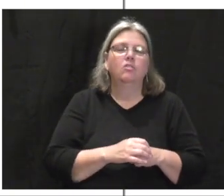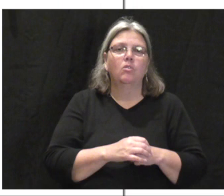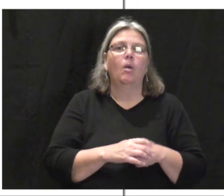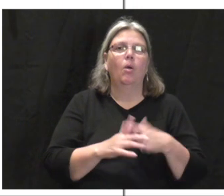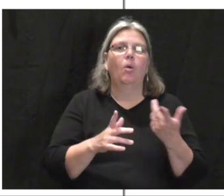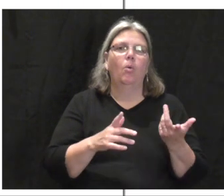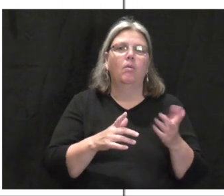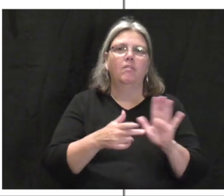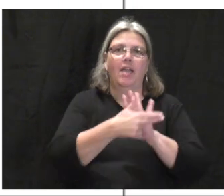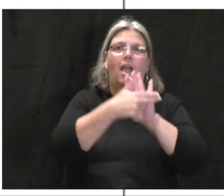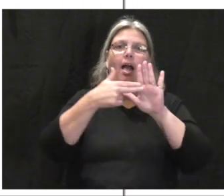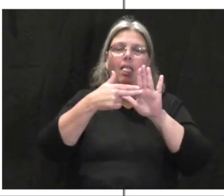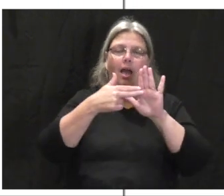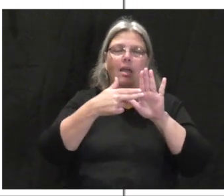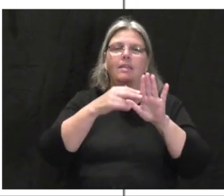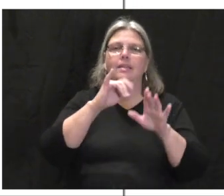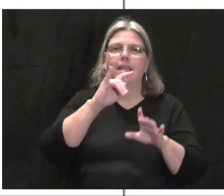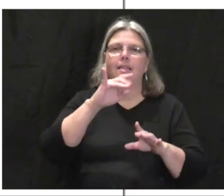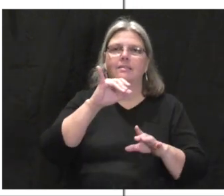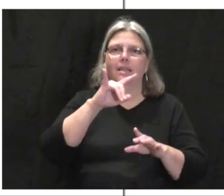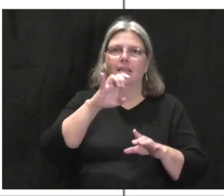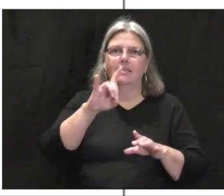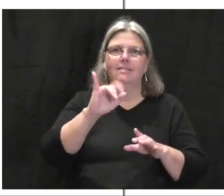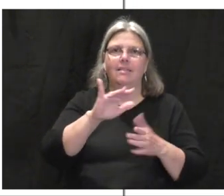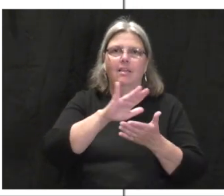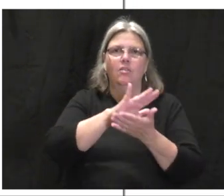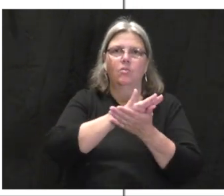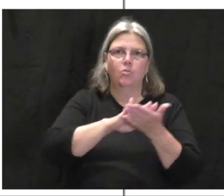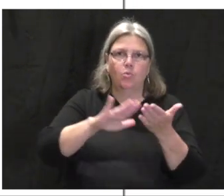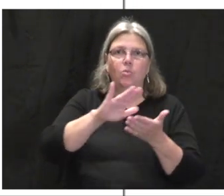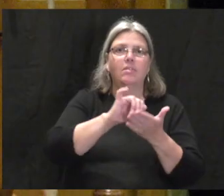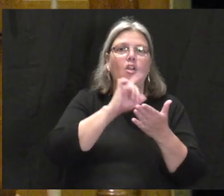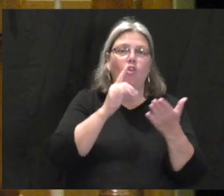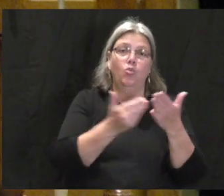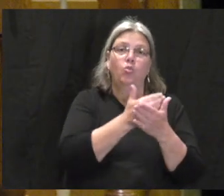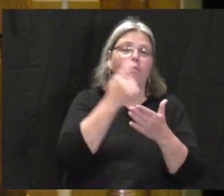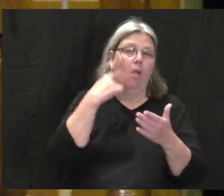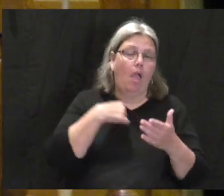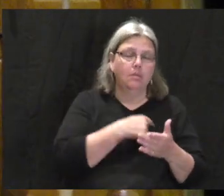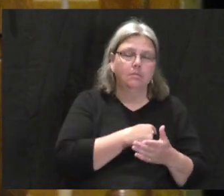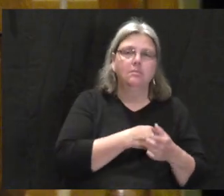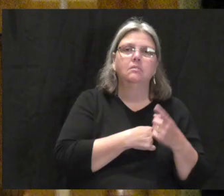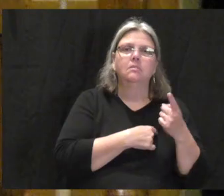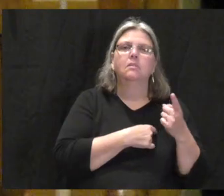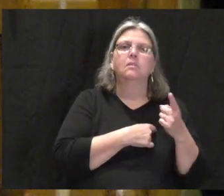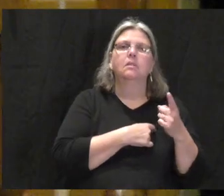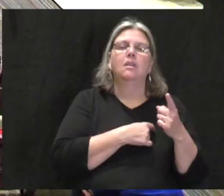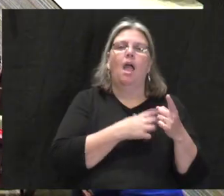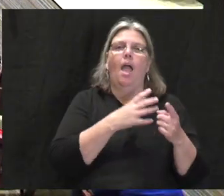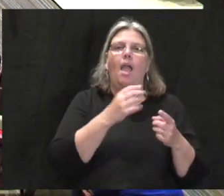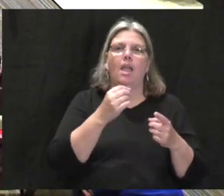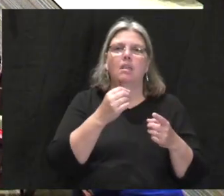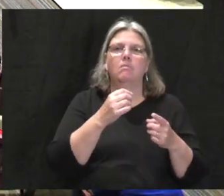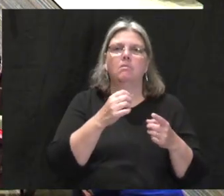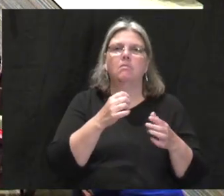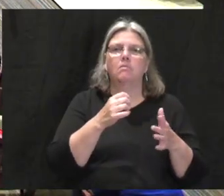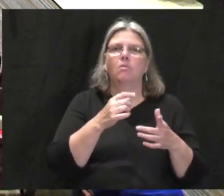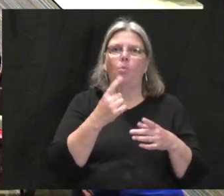historically black colleges and universities. North Carolina A&T should be highlighted and bolded as well. That's all I got. Thank you